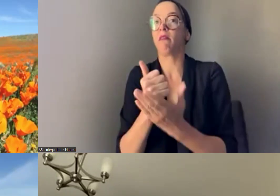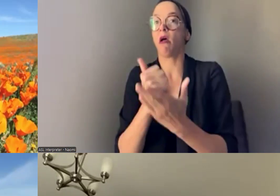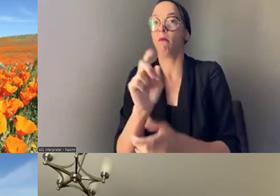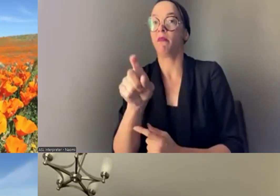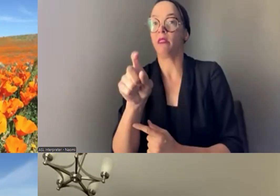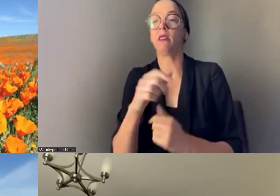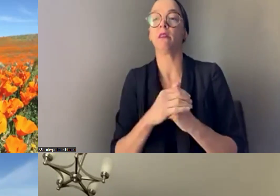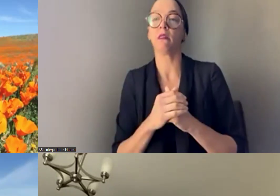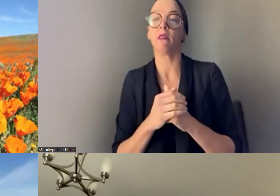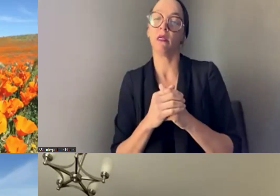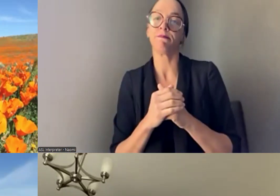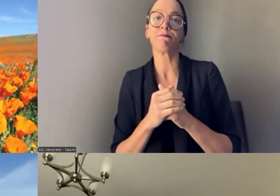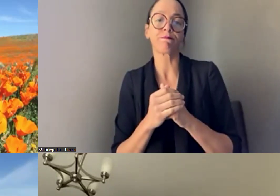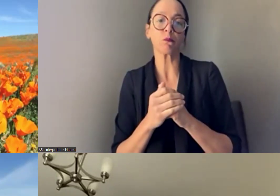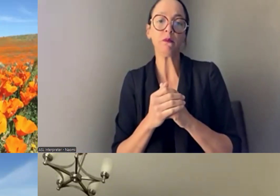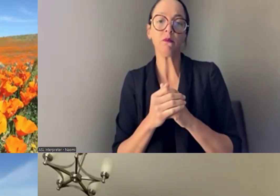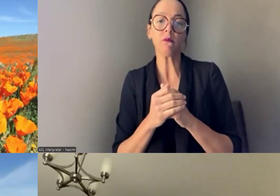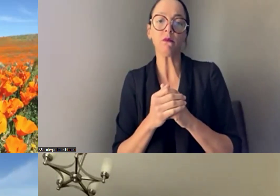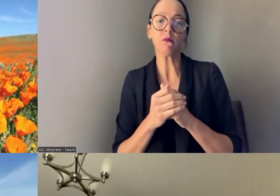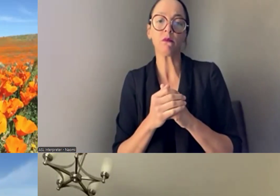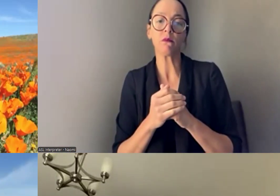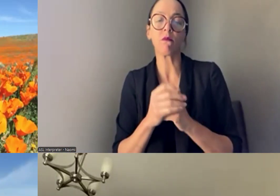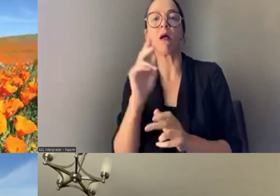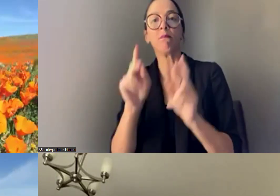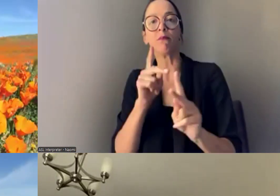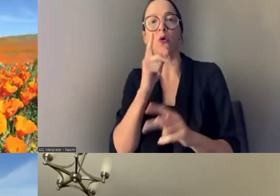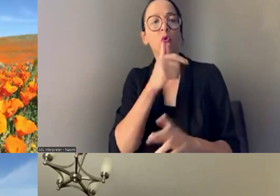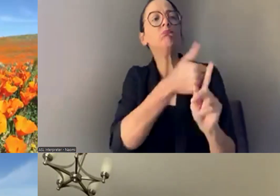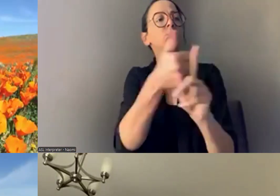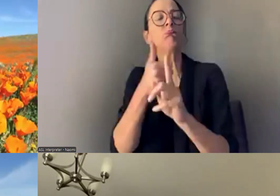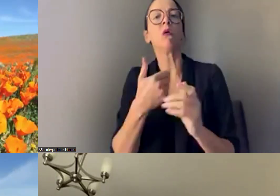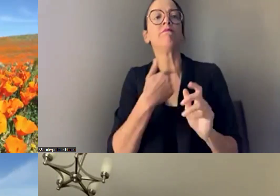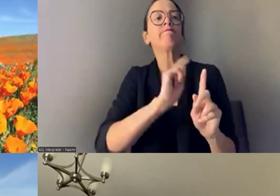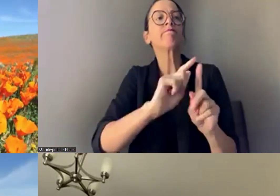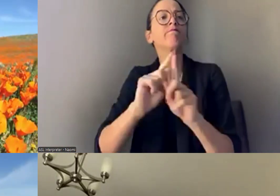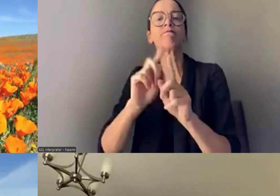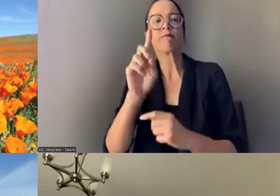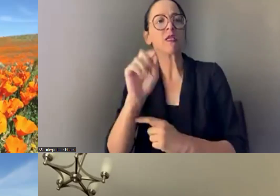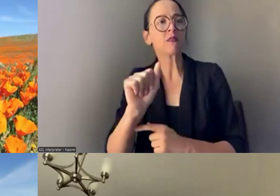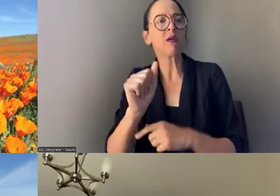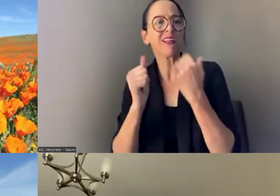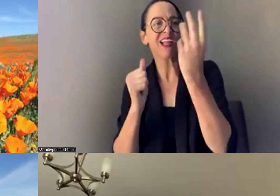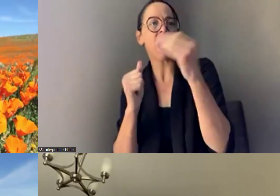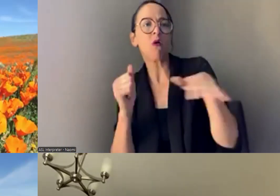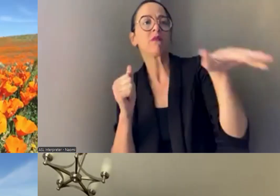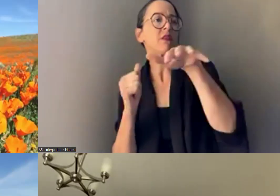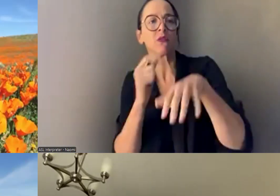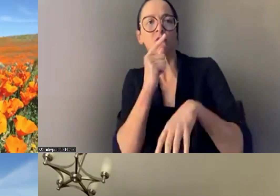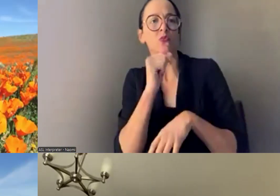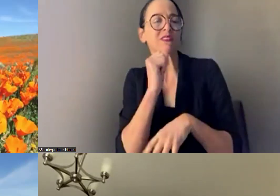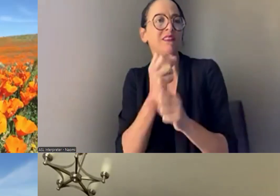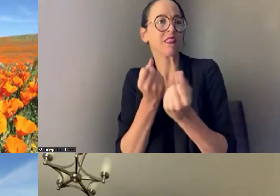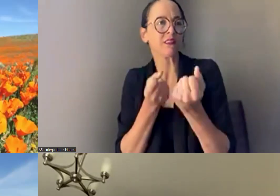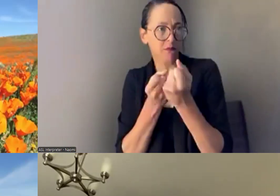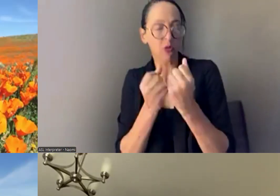developmental disability who are also not getting the support they need. People on IHSS and other home care